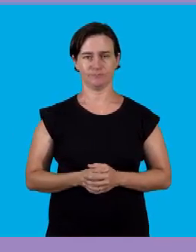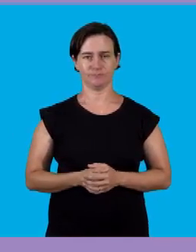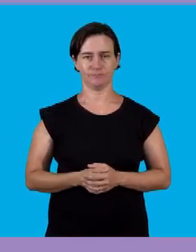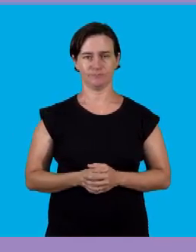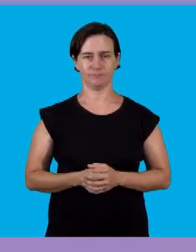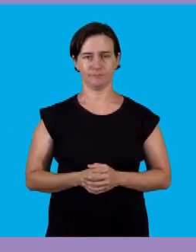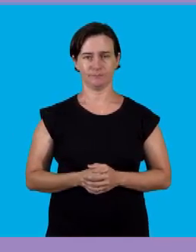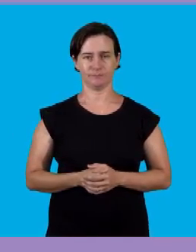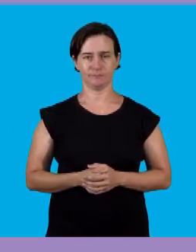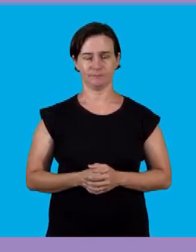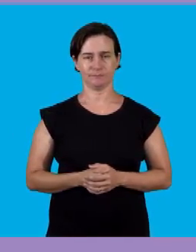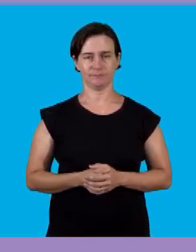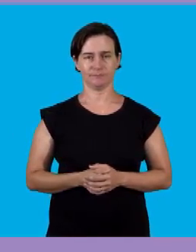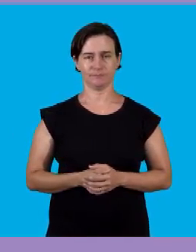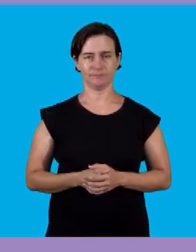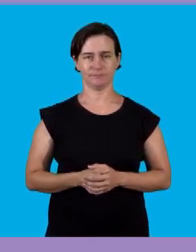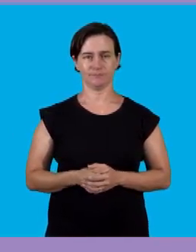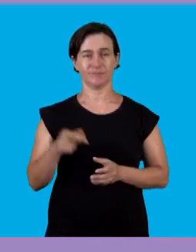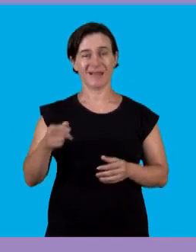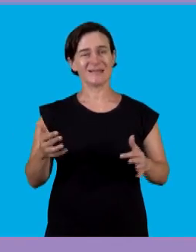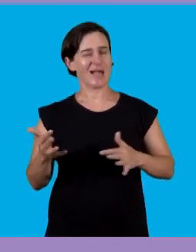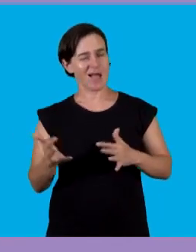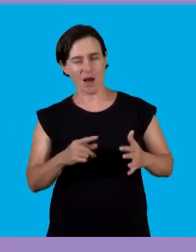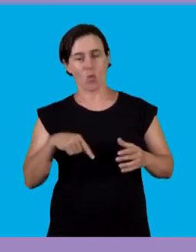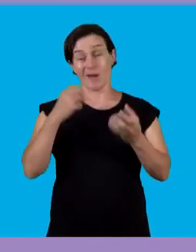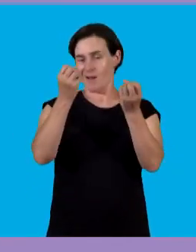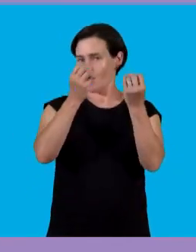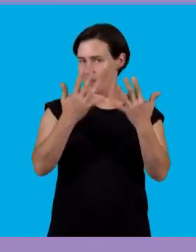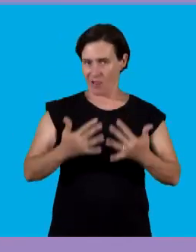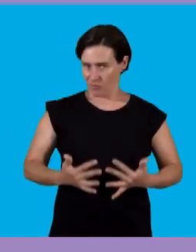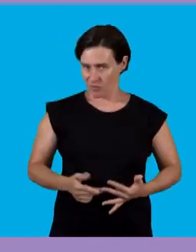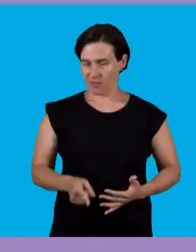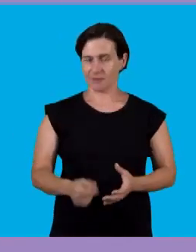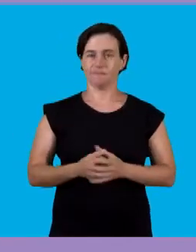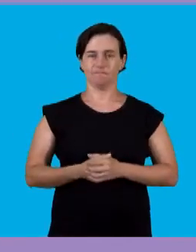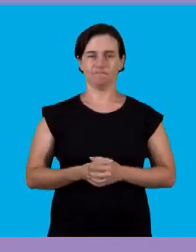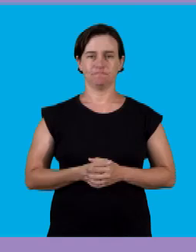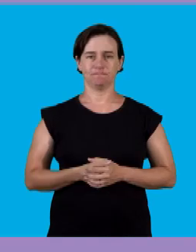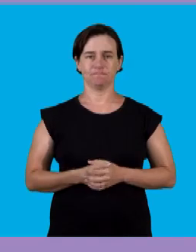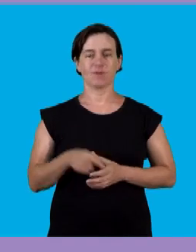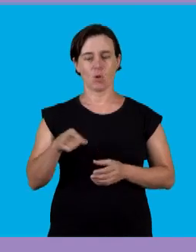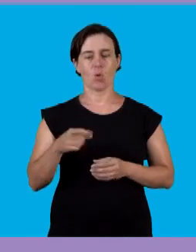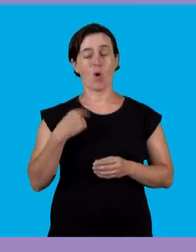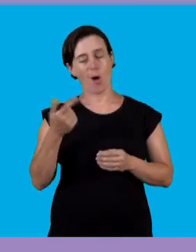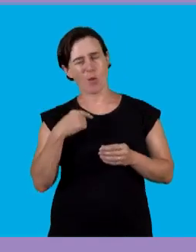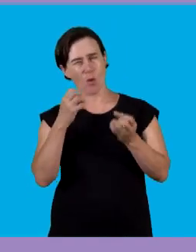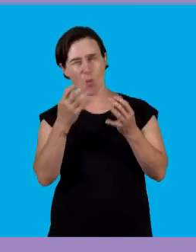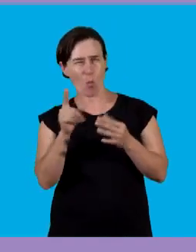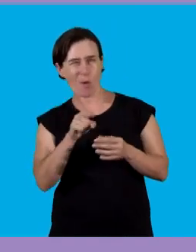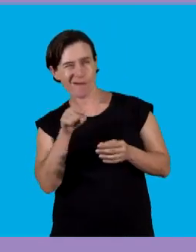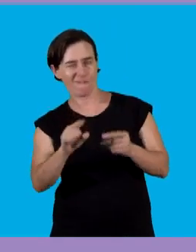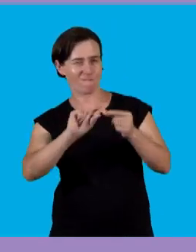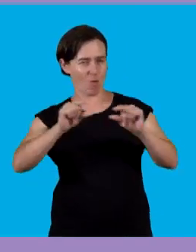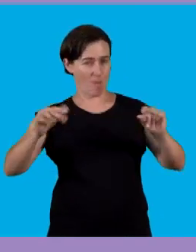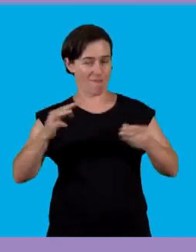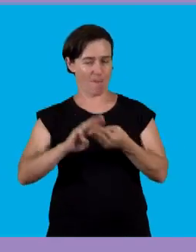added our 5. And that's how we have calculated, or that's how we have found the formula